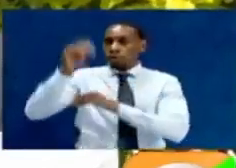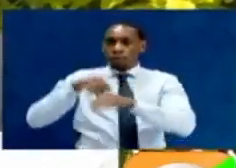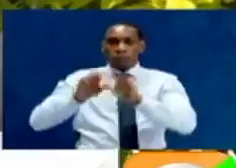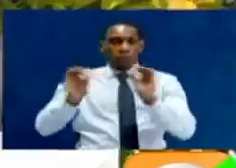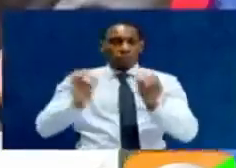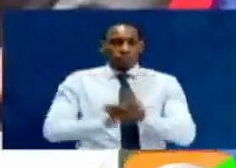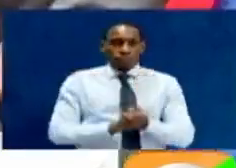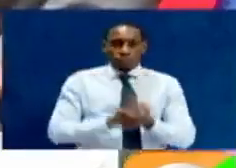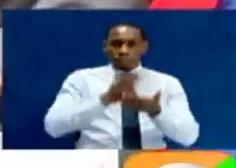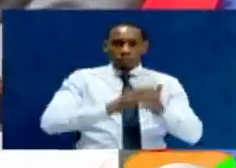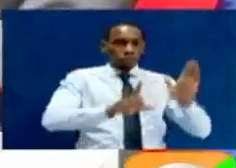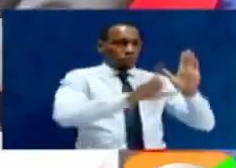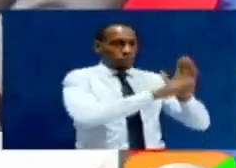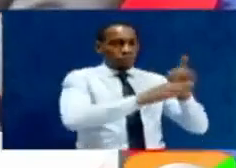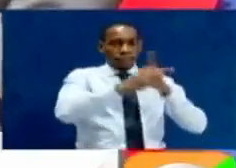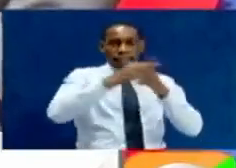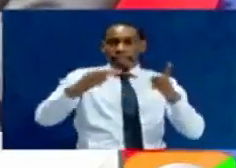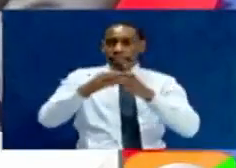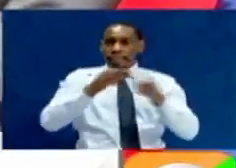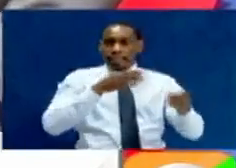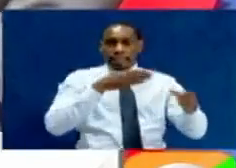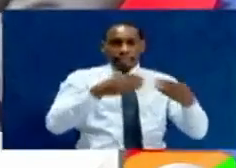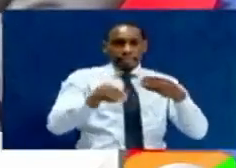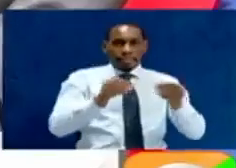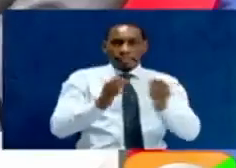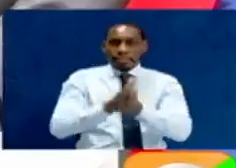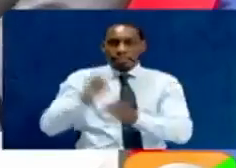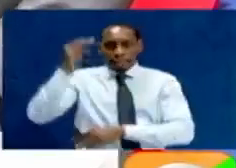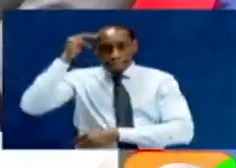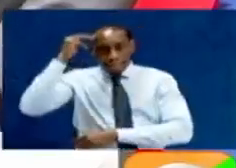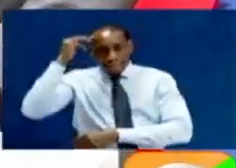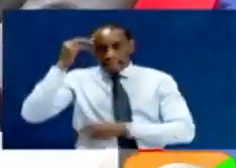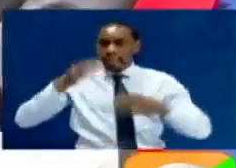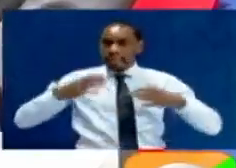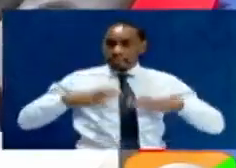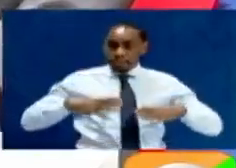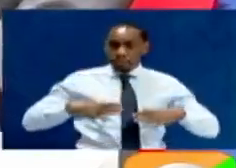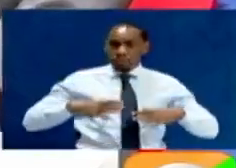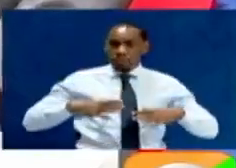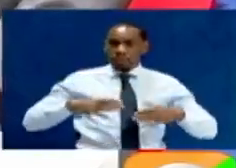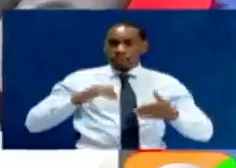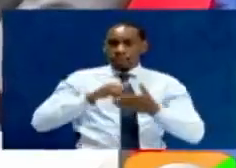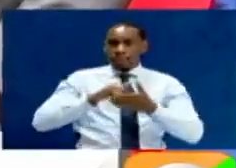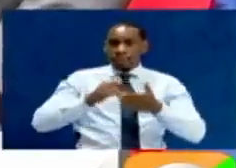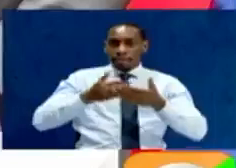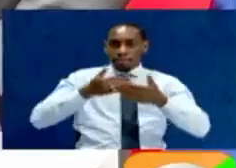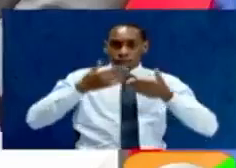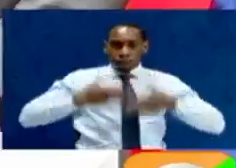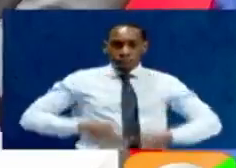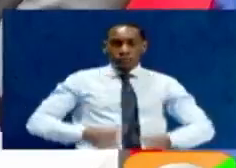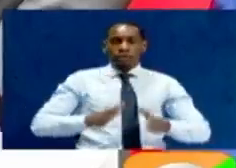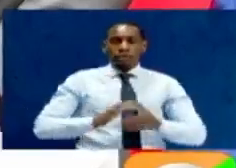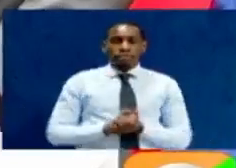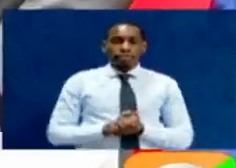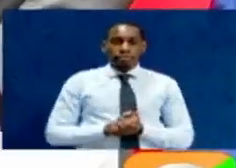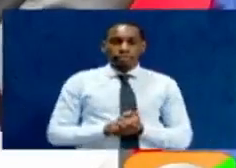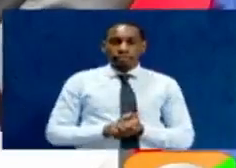It legalizes the killing of disabled and mentally retarded persons in their preborn stages of